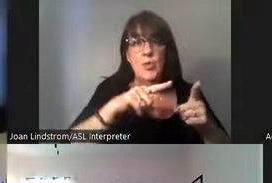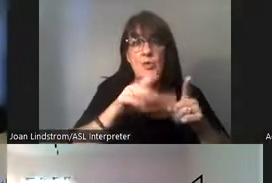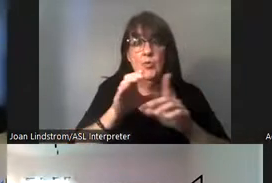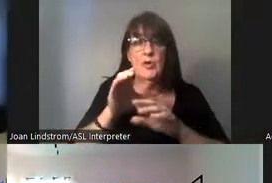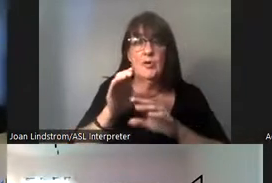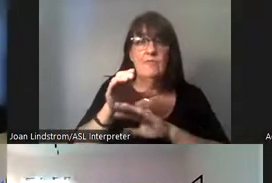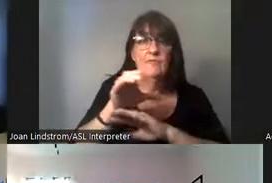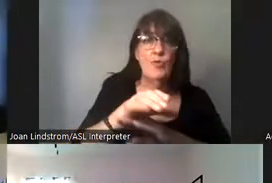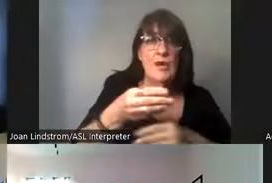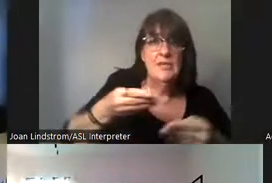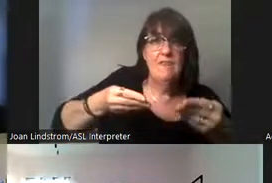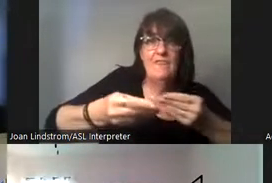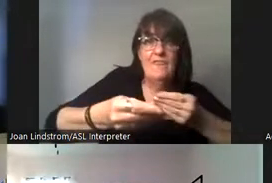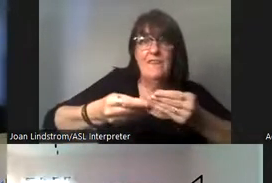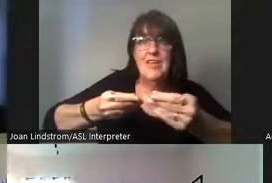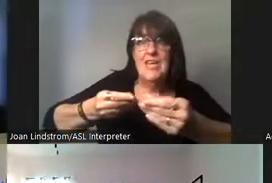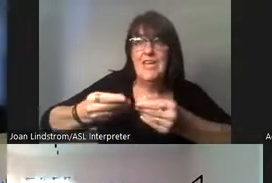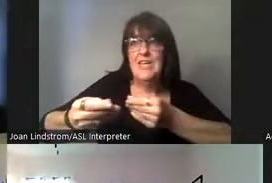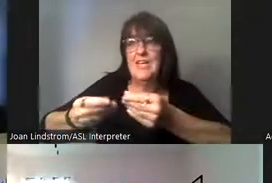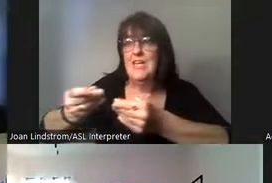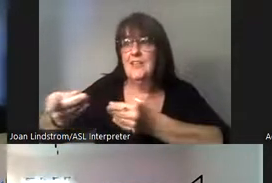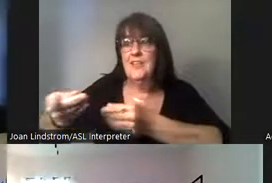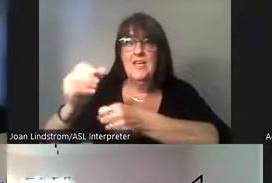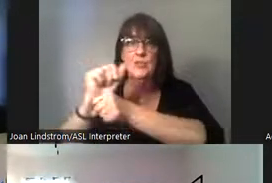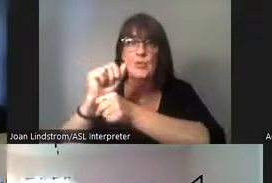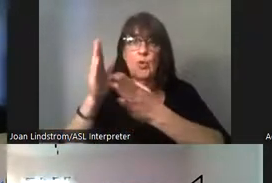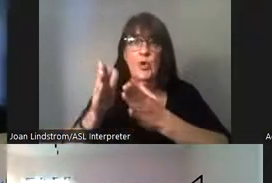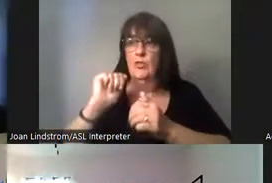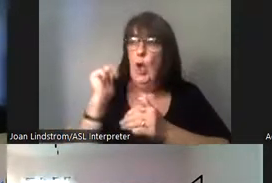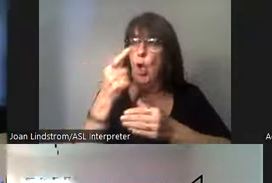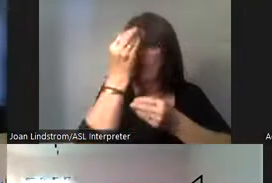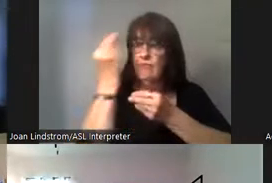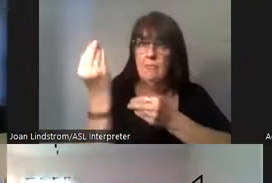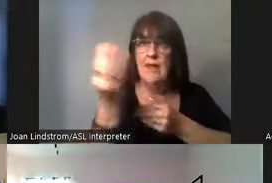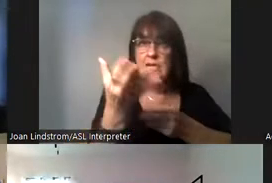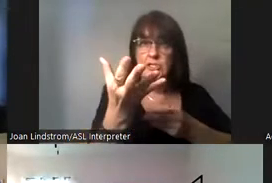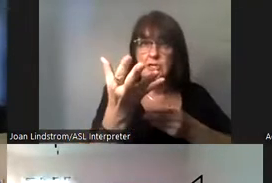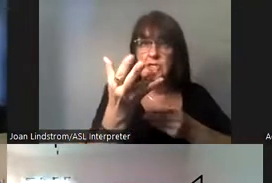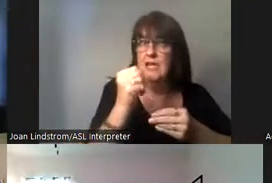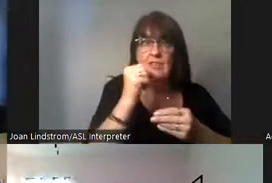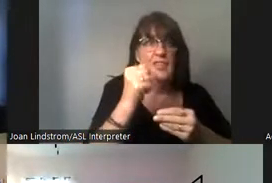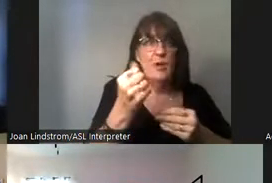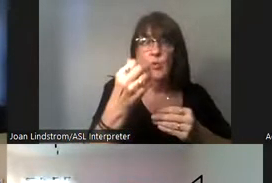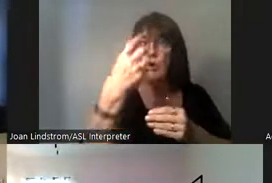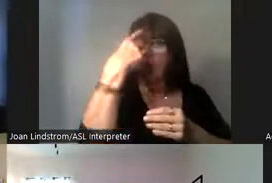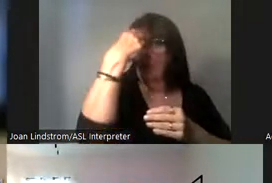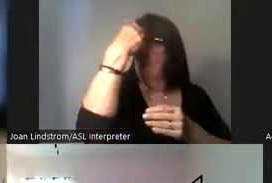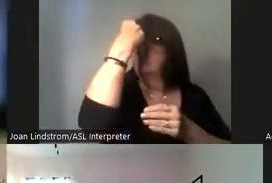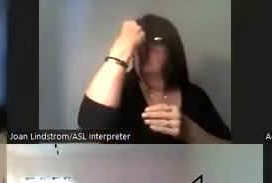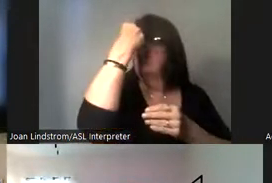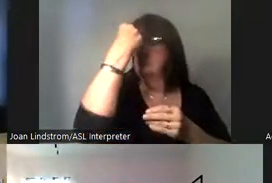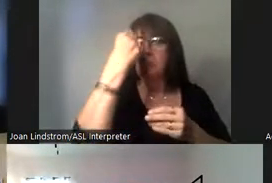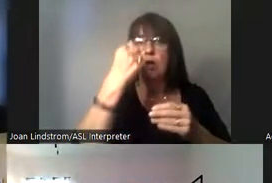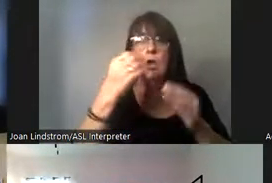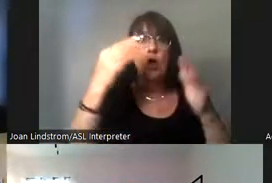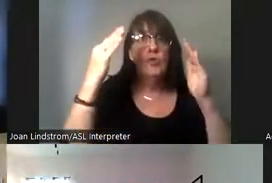feeding these workforce members with all this information. They weren't retaining it. So the whole